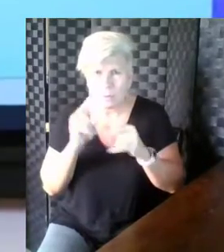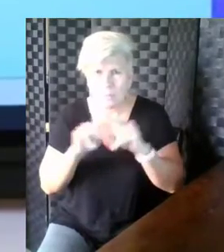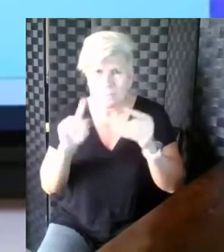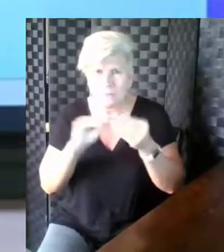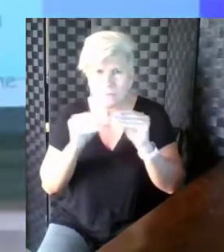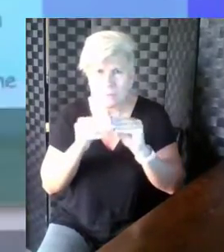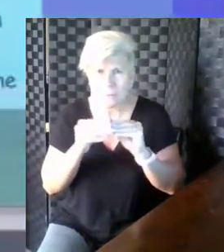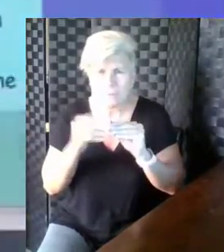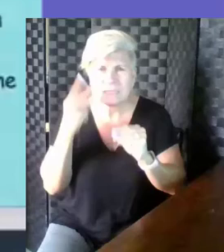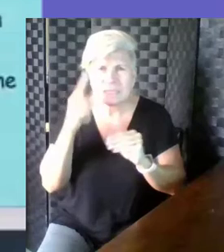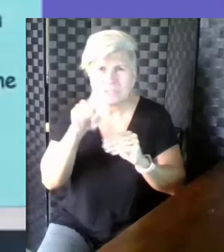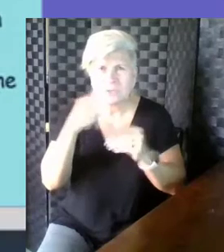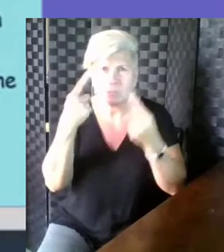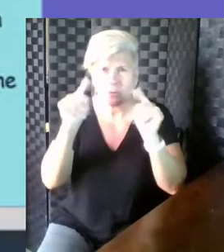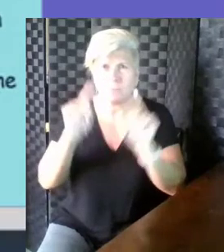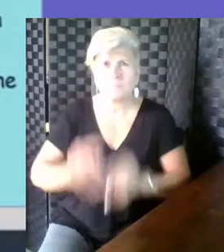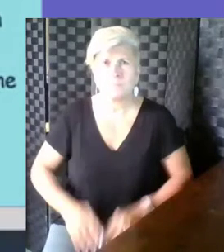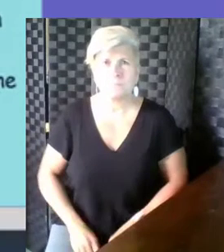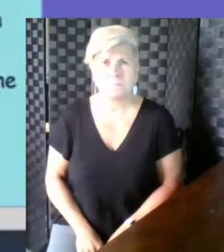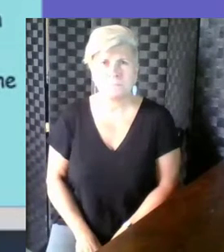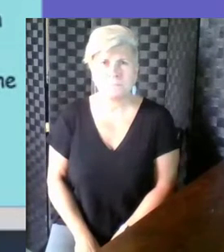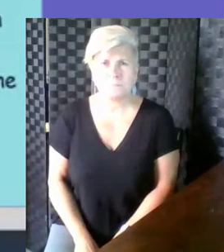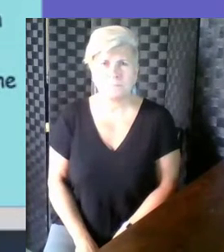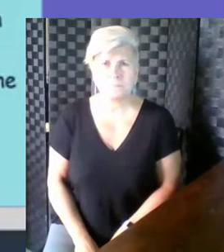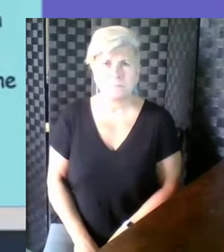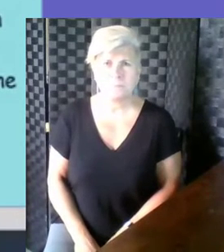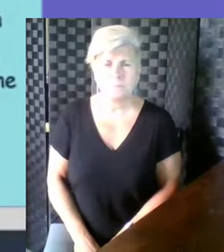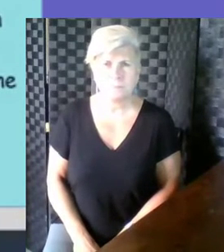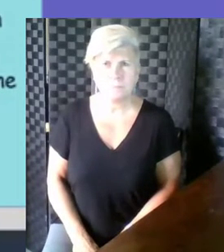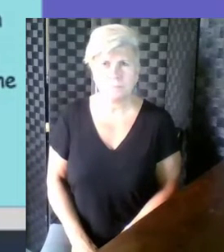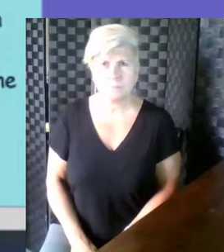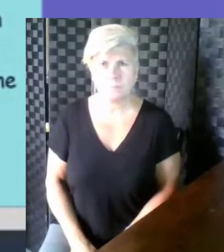just with different numbers. Let's see how you do.